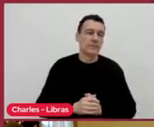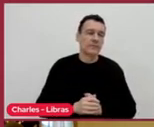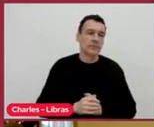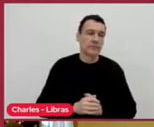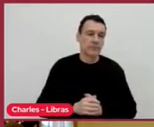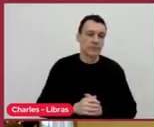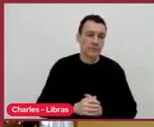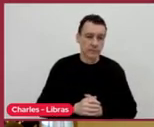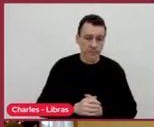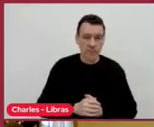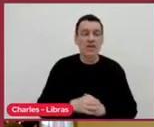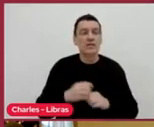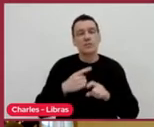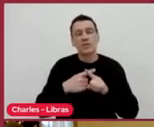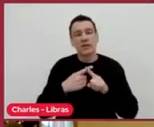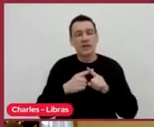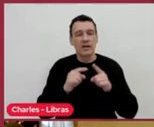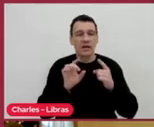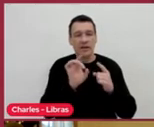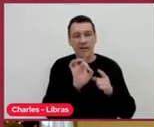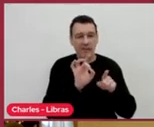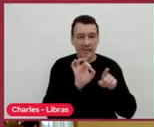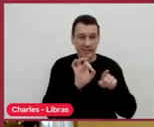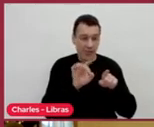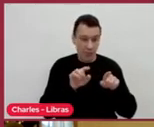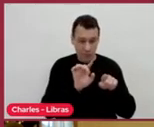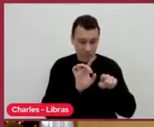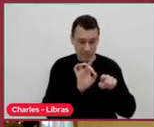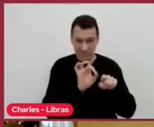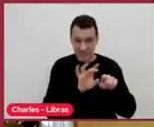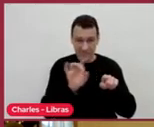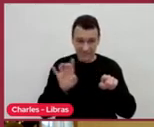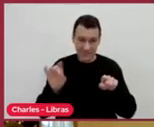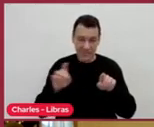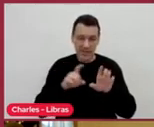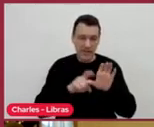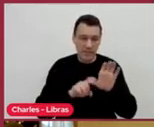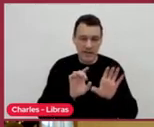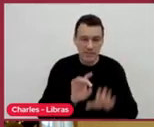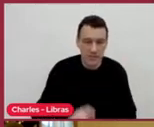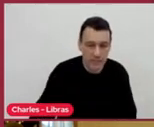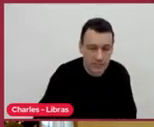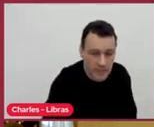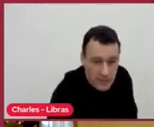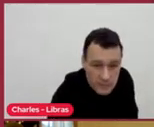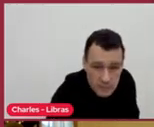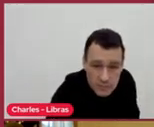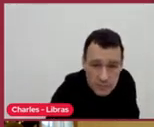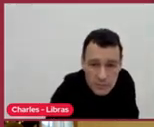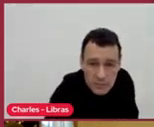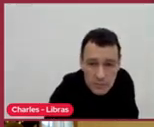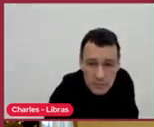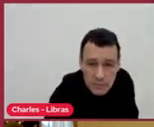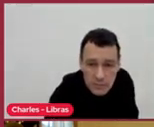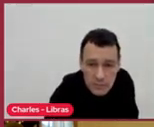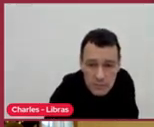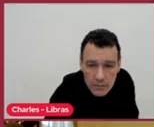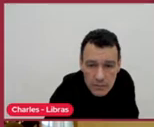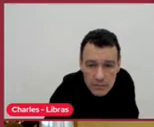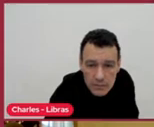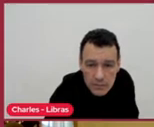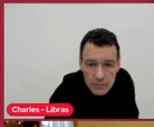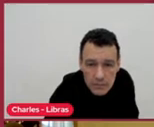one depends on both. Okay, so for E99, suppose I have F88, and for E31, suppose